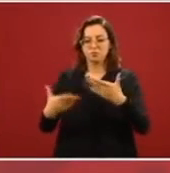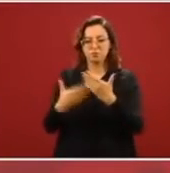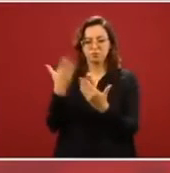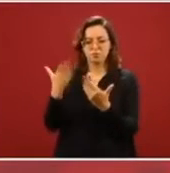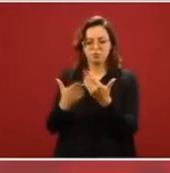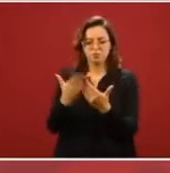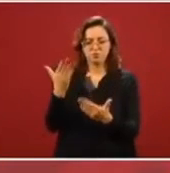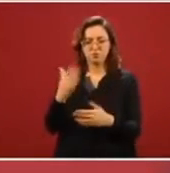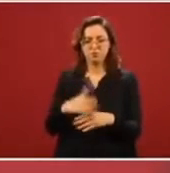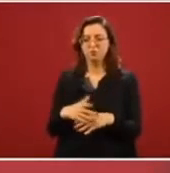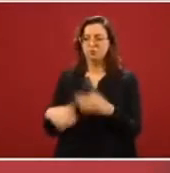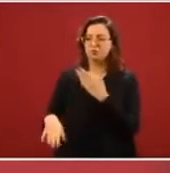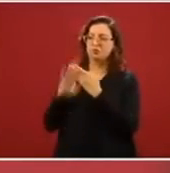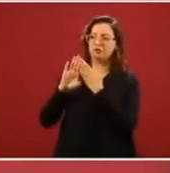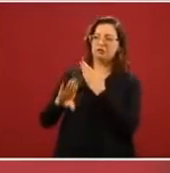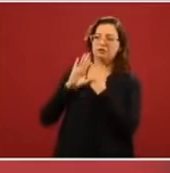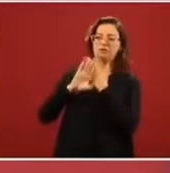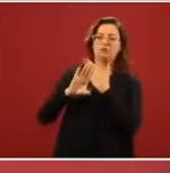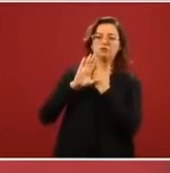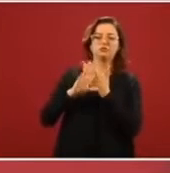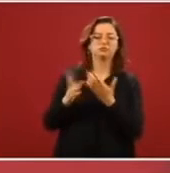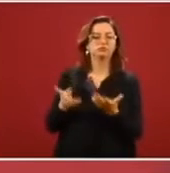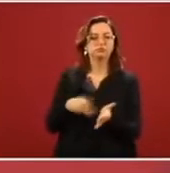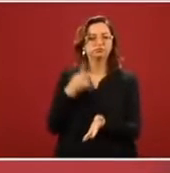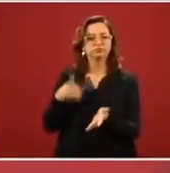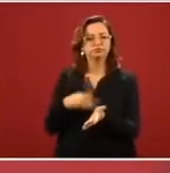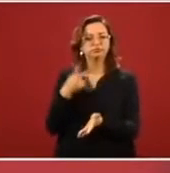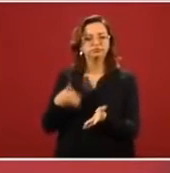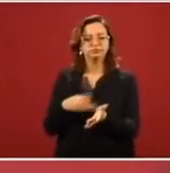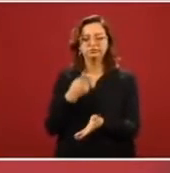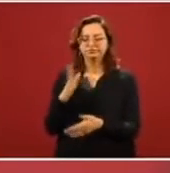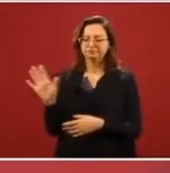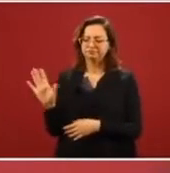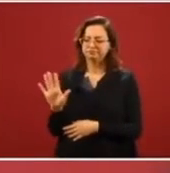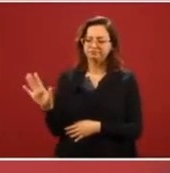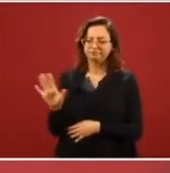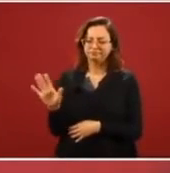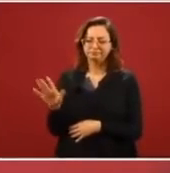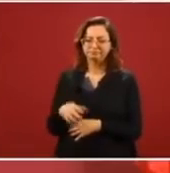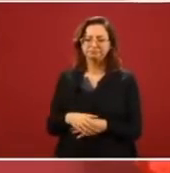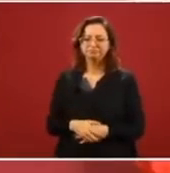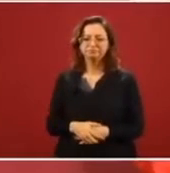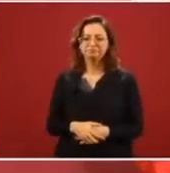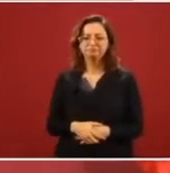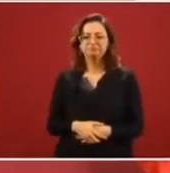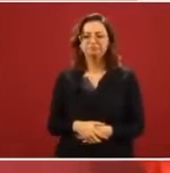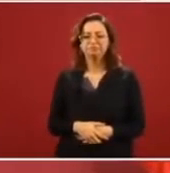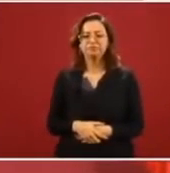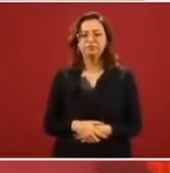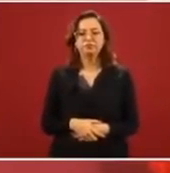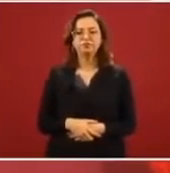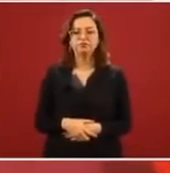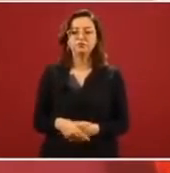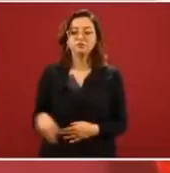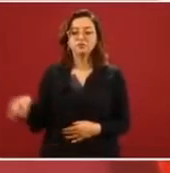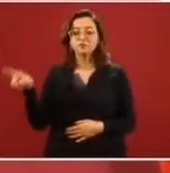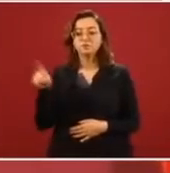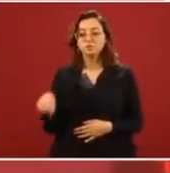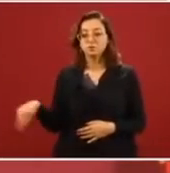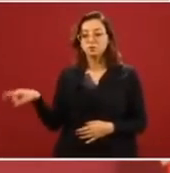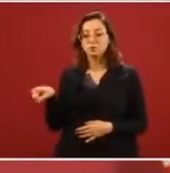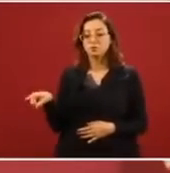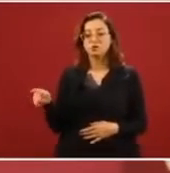prevent atacándonos, them from attacking us, que se vean obligados a that they